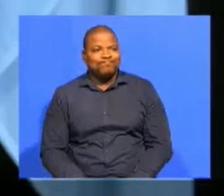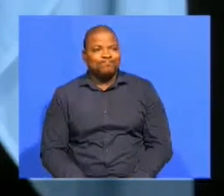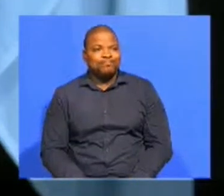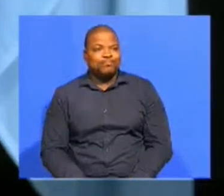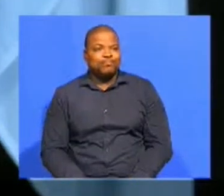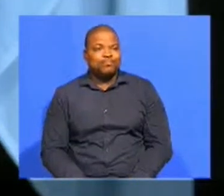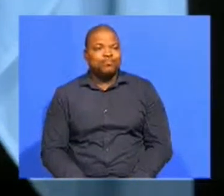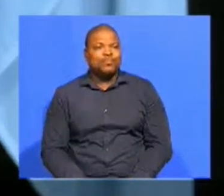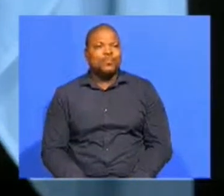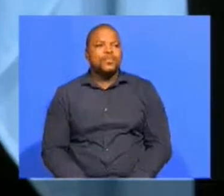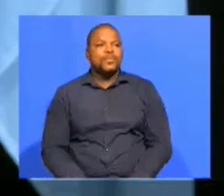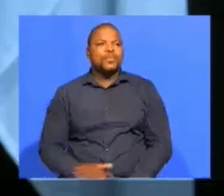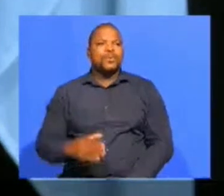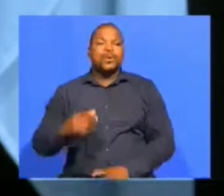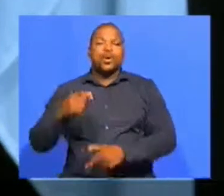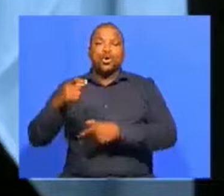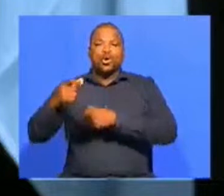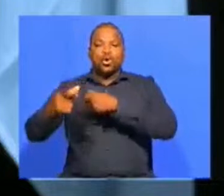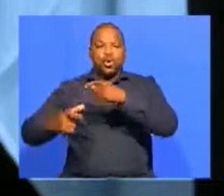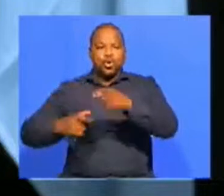shift in our global